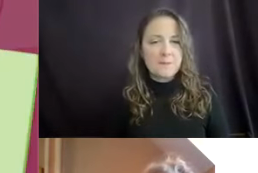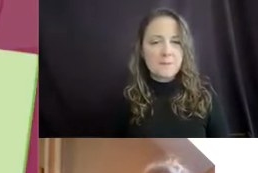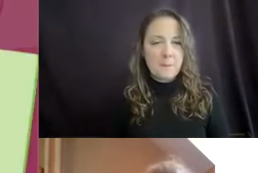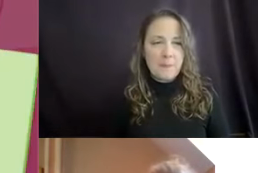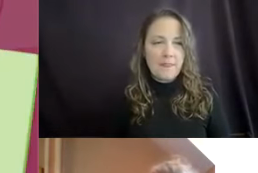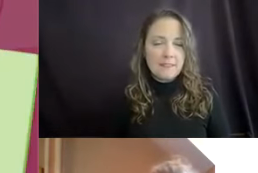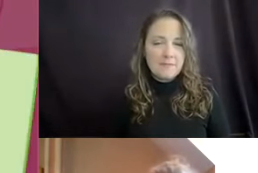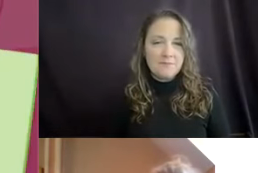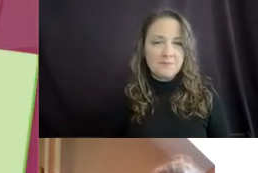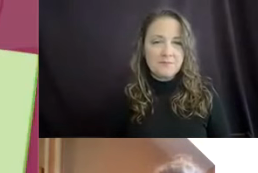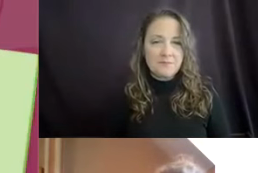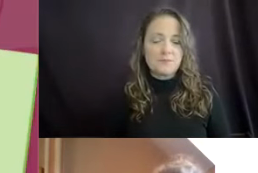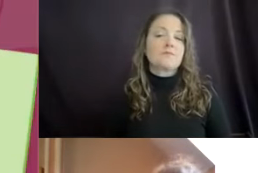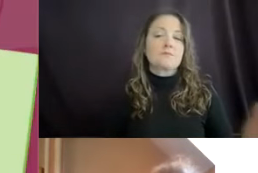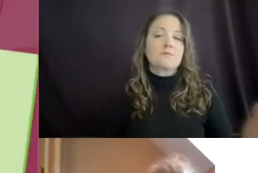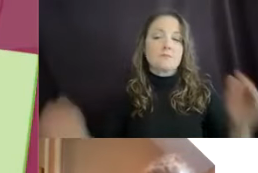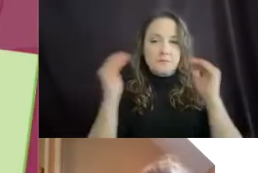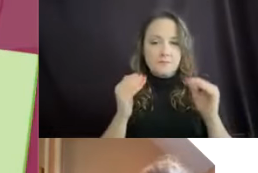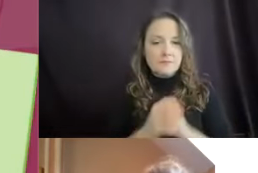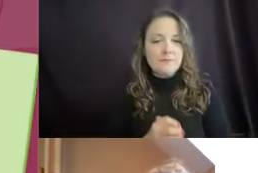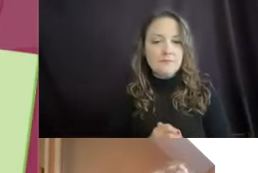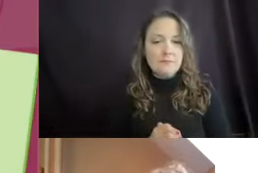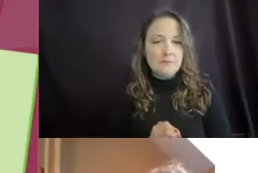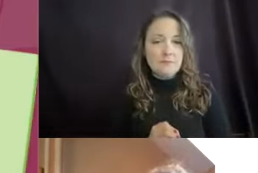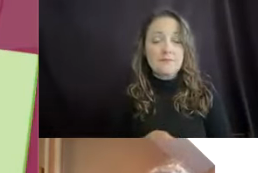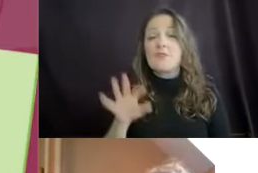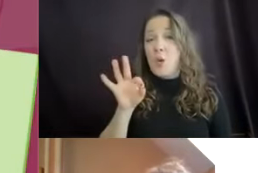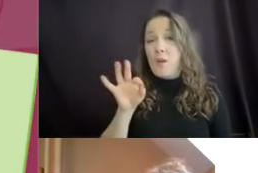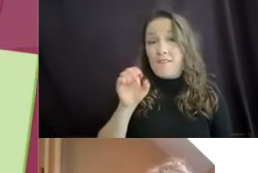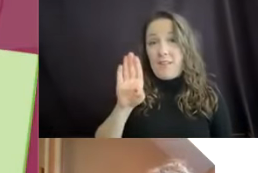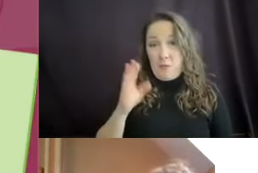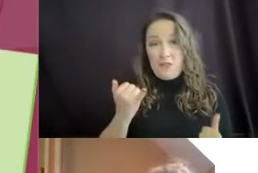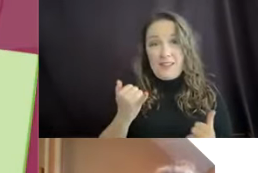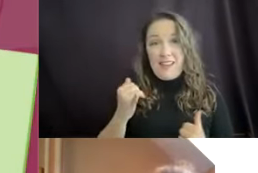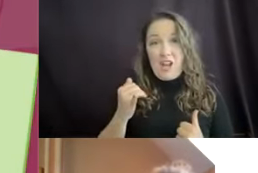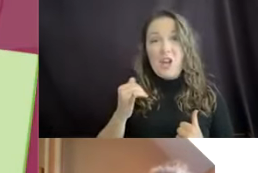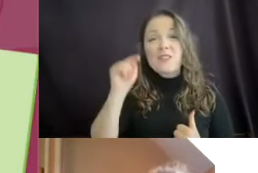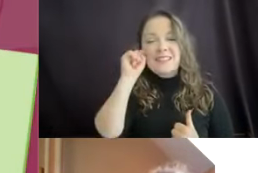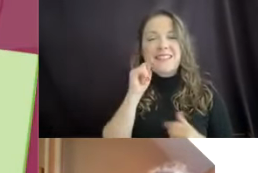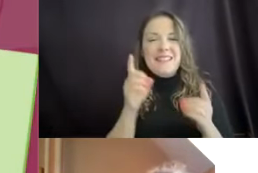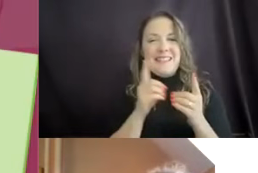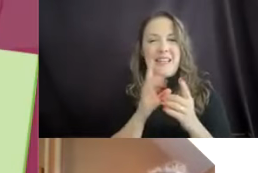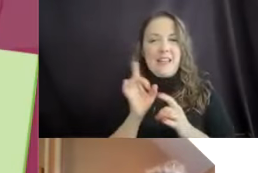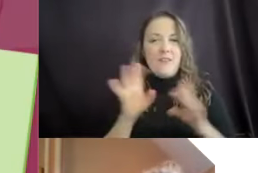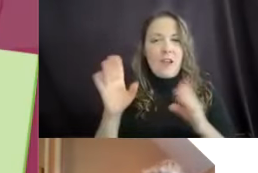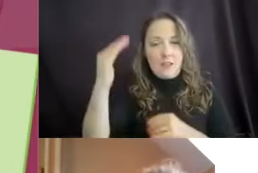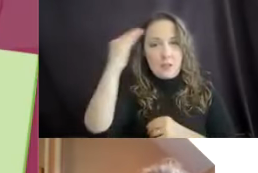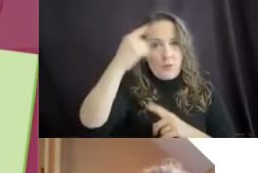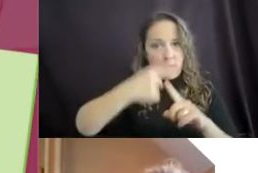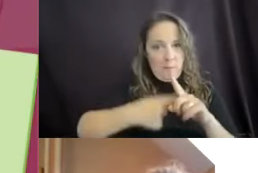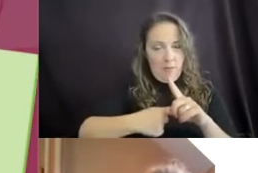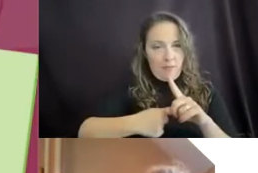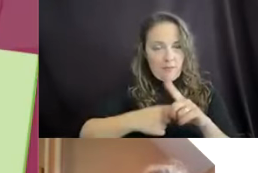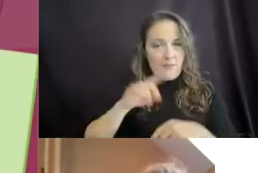And then prevalence and impacts. I mean, February is Teen Dating Violence Awareness Month, which is a time when we recognize